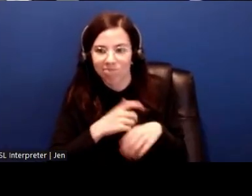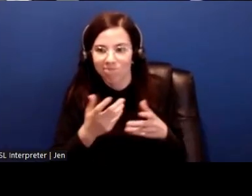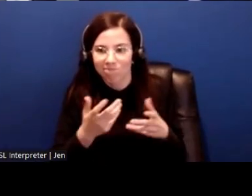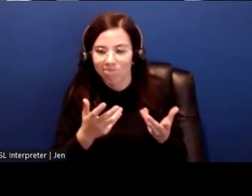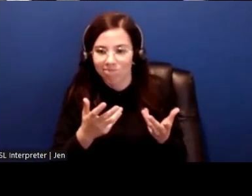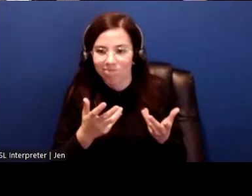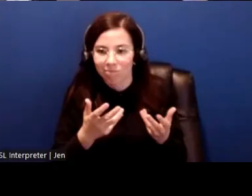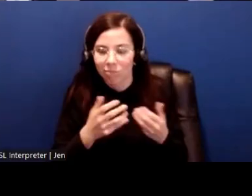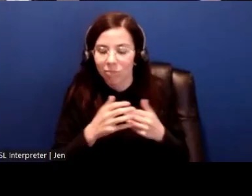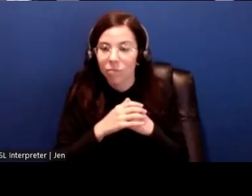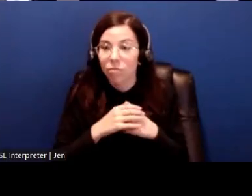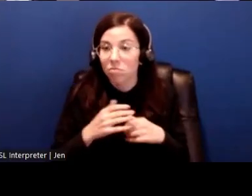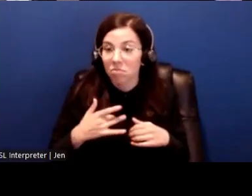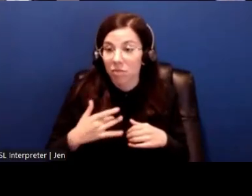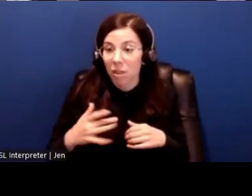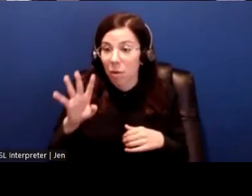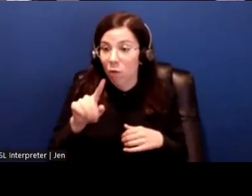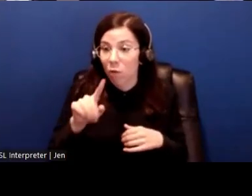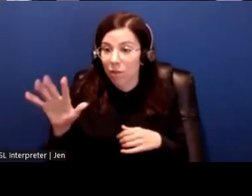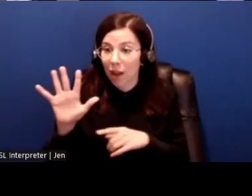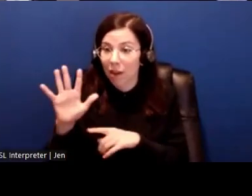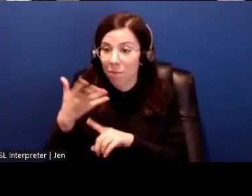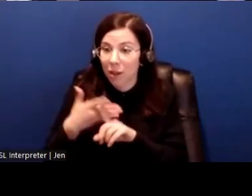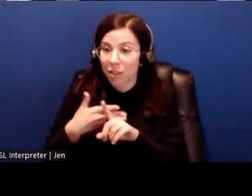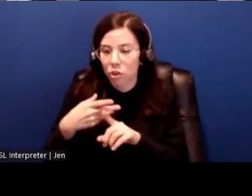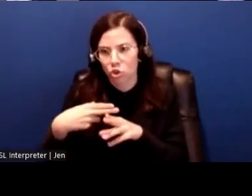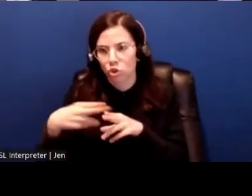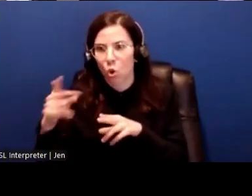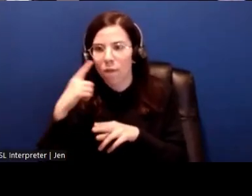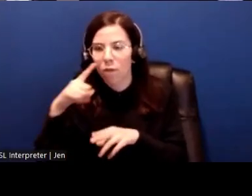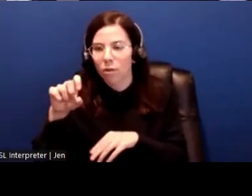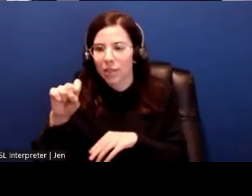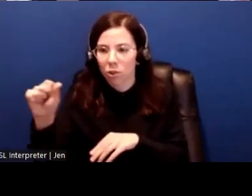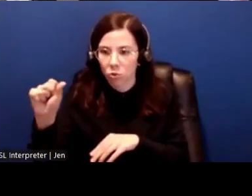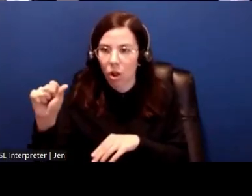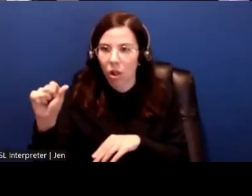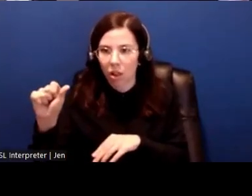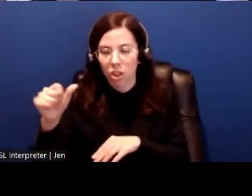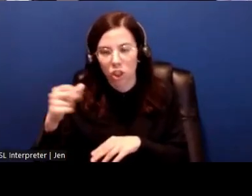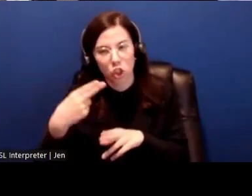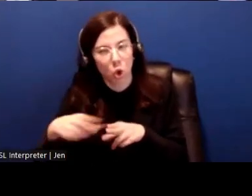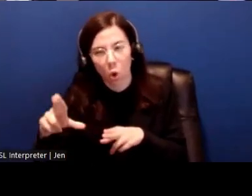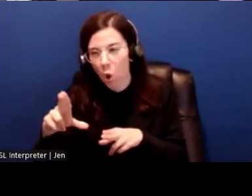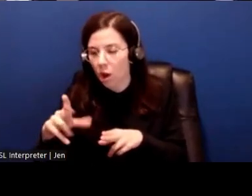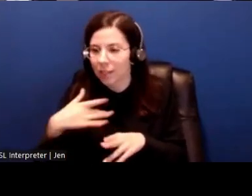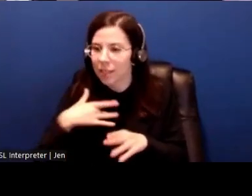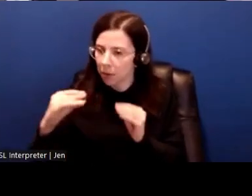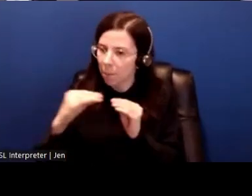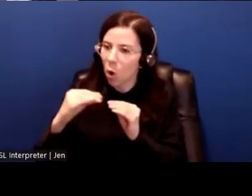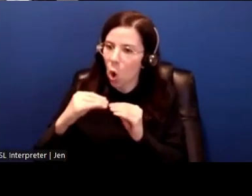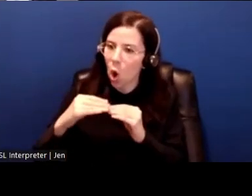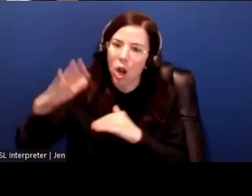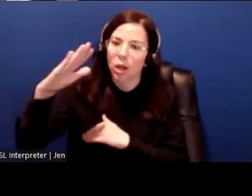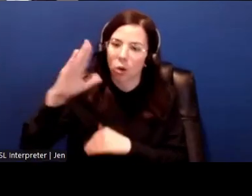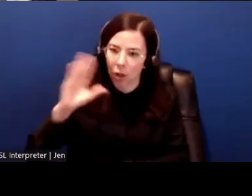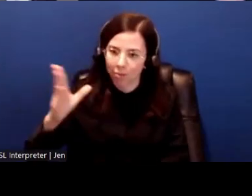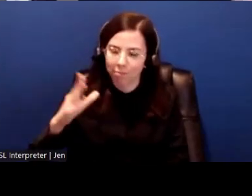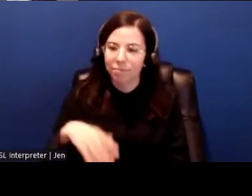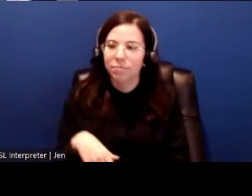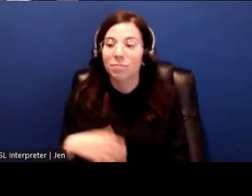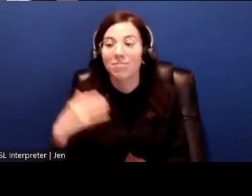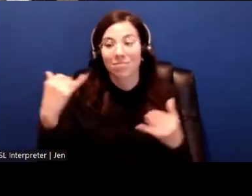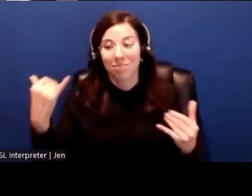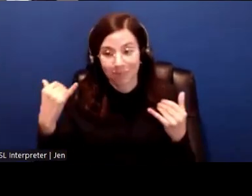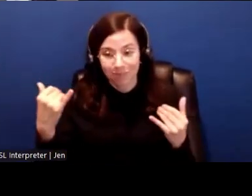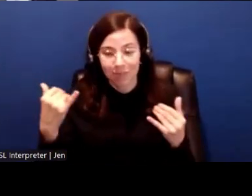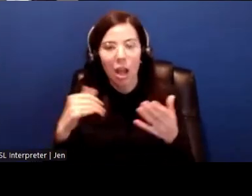experience, 4 to 5 months is an extremely short amount of time for a sexual assault case to go to trial in a civilian court. And so that creates a trial management order.